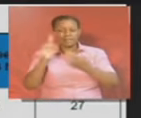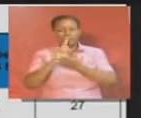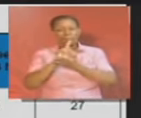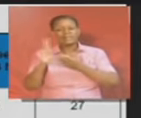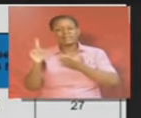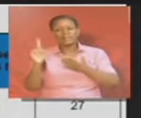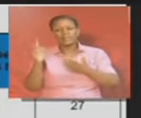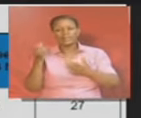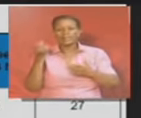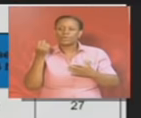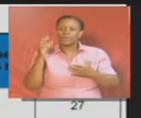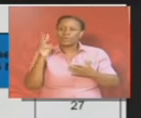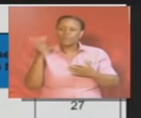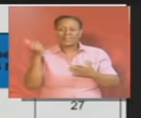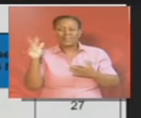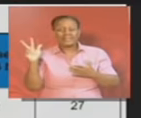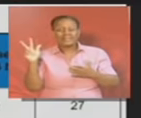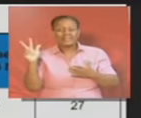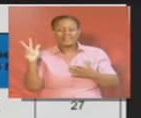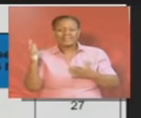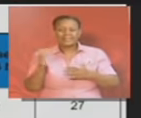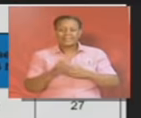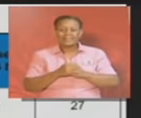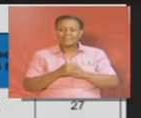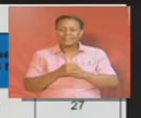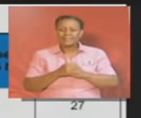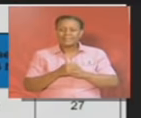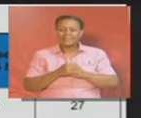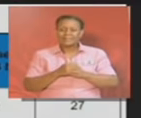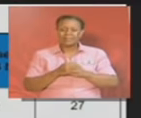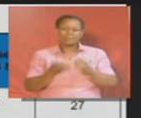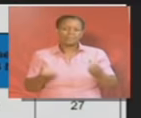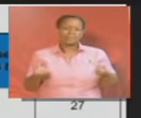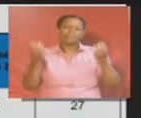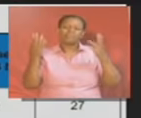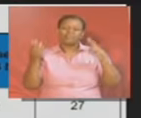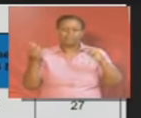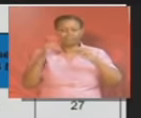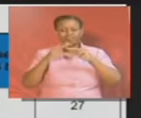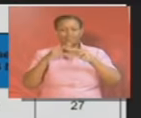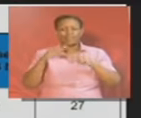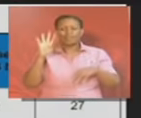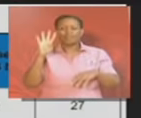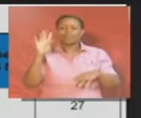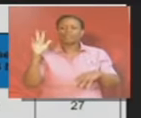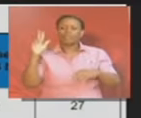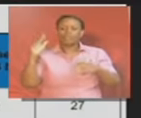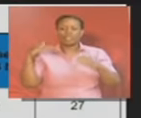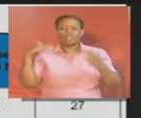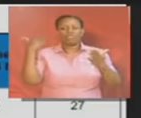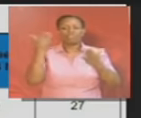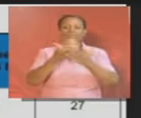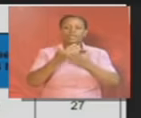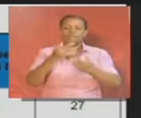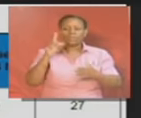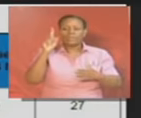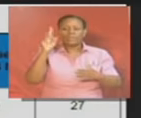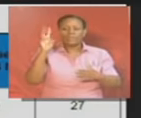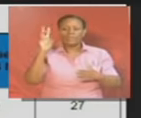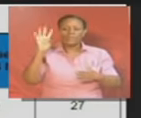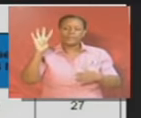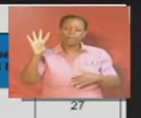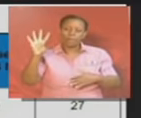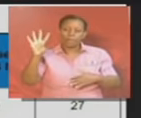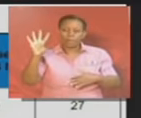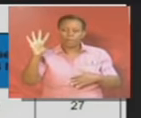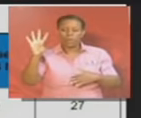of cases within clusters increased from 43 to 164, so it almost quadrupled. The